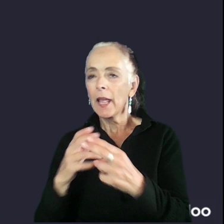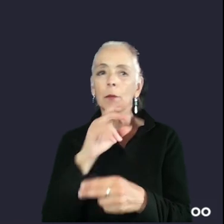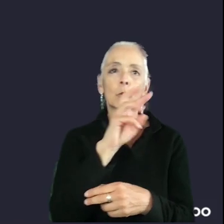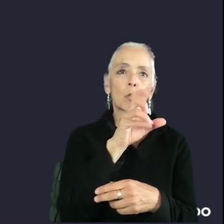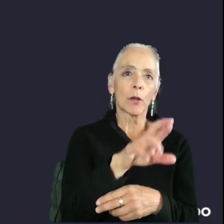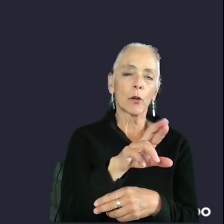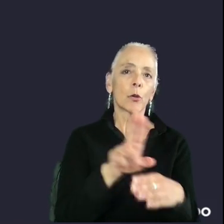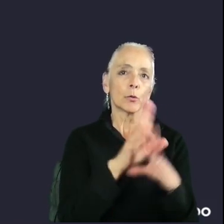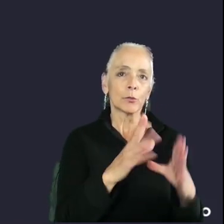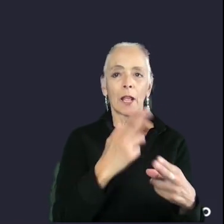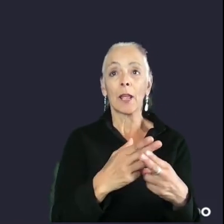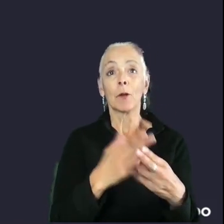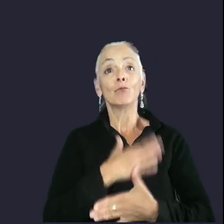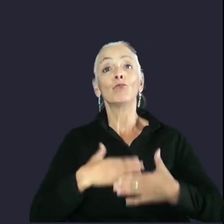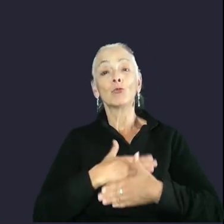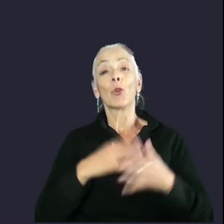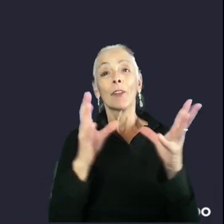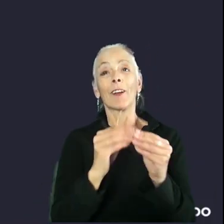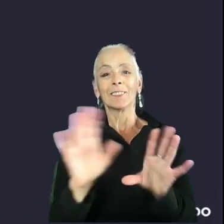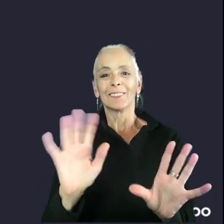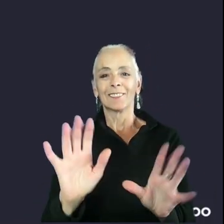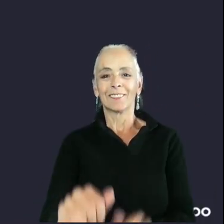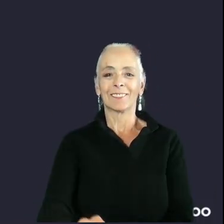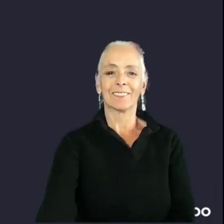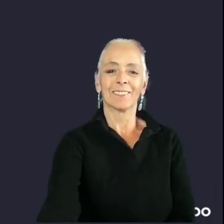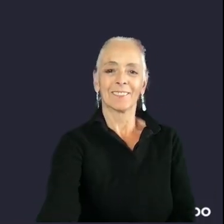enjoy the rest of the conference. Bye.